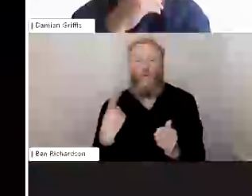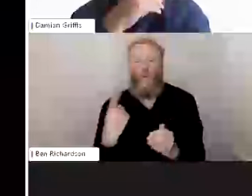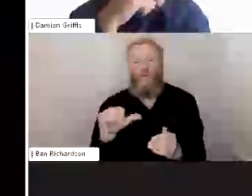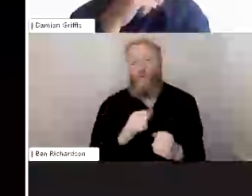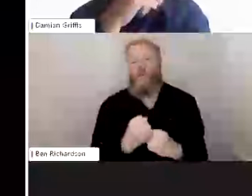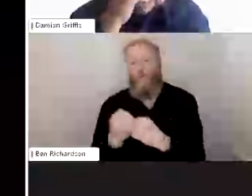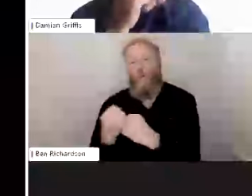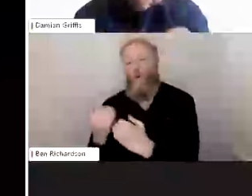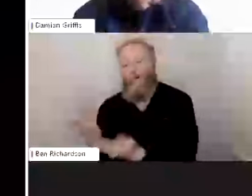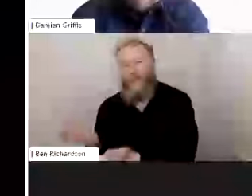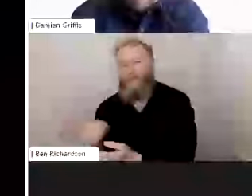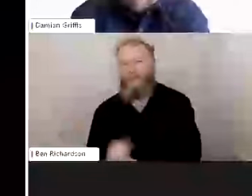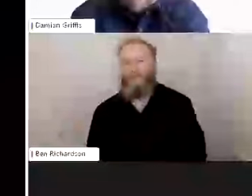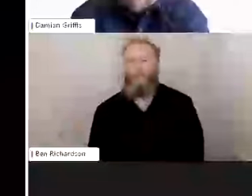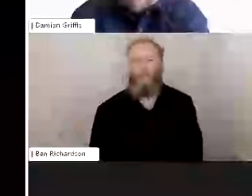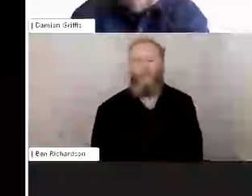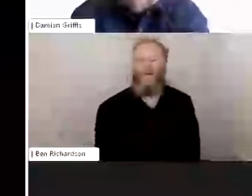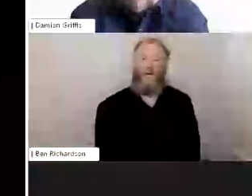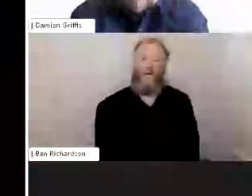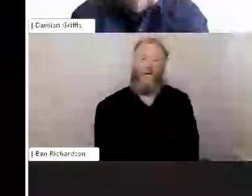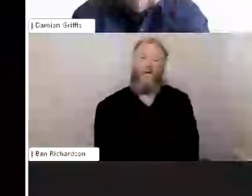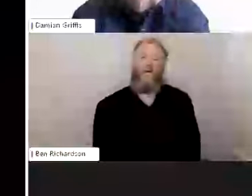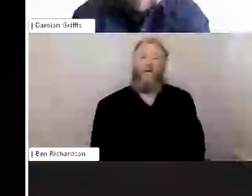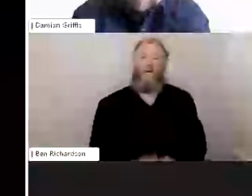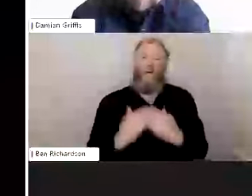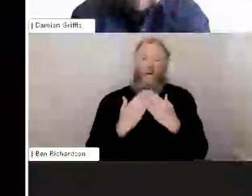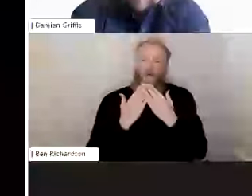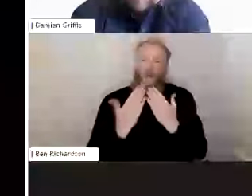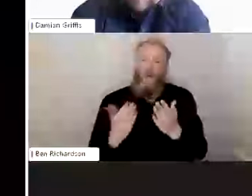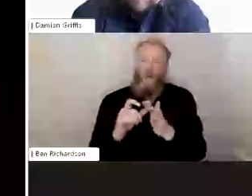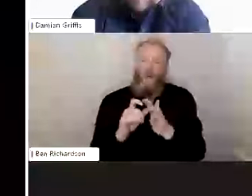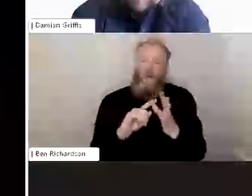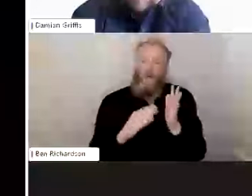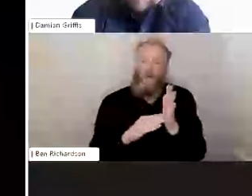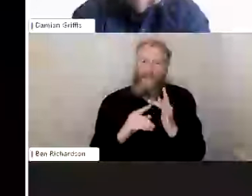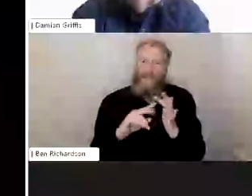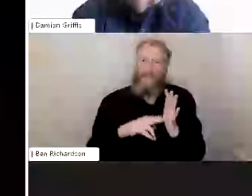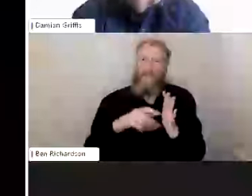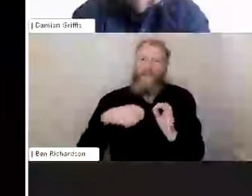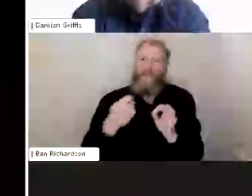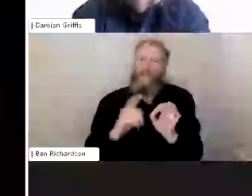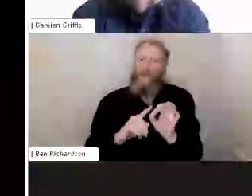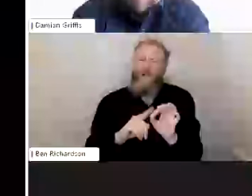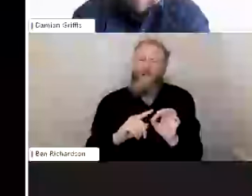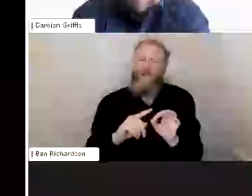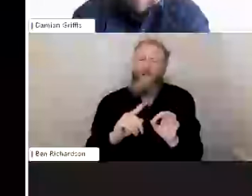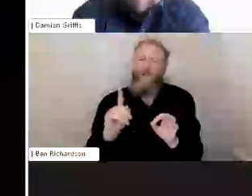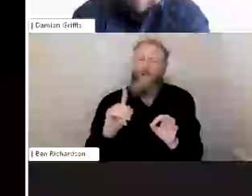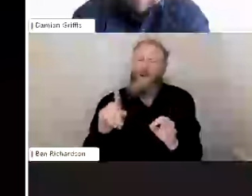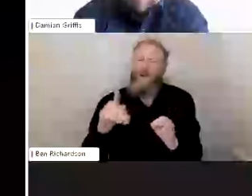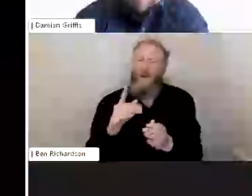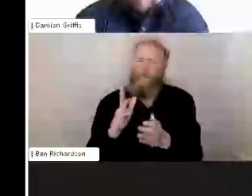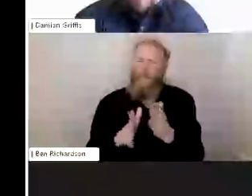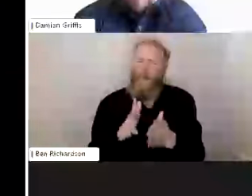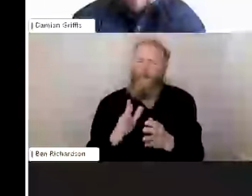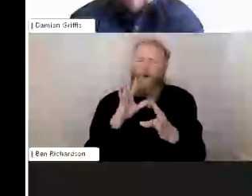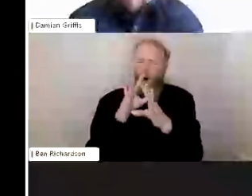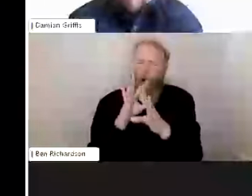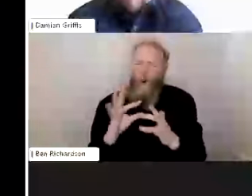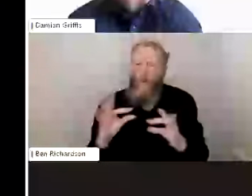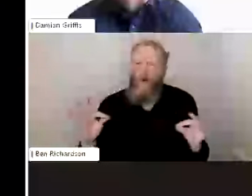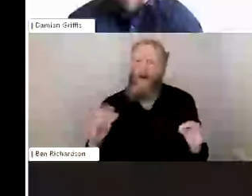Yeah. Thank you for that, Damien. Um, what do you mean by quiet voice? Do you mean with interest